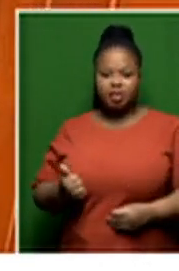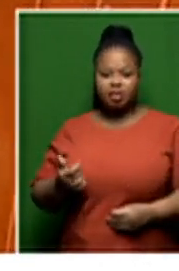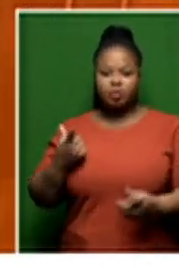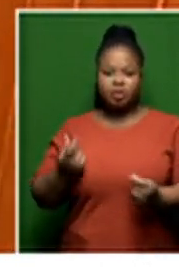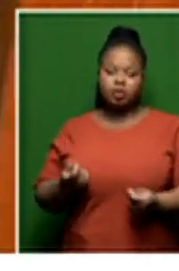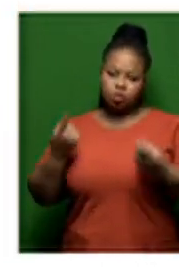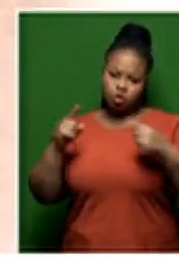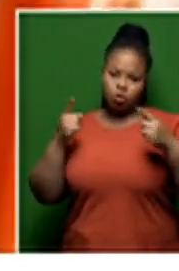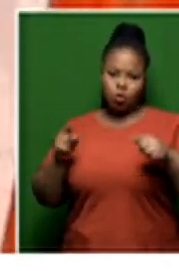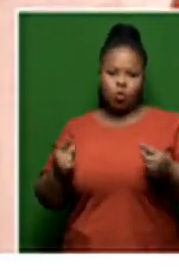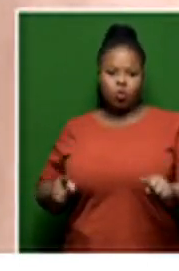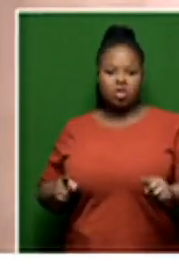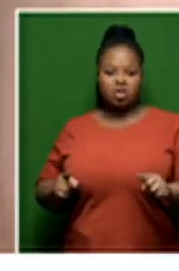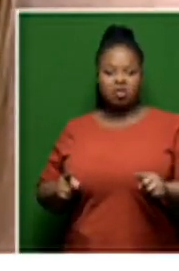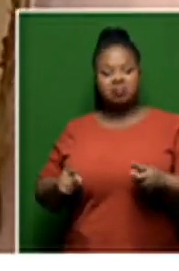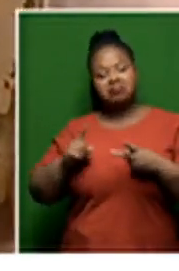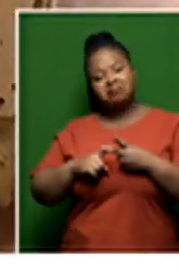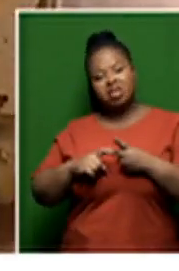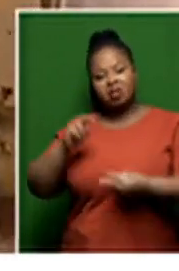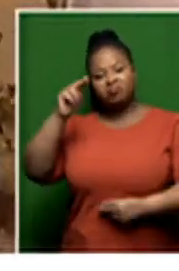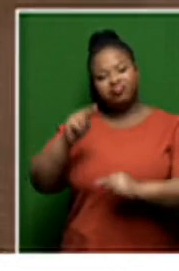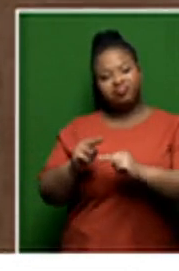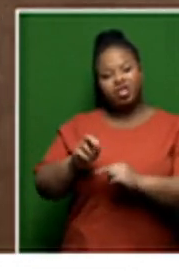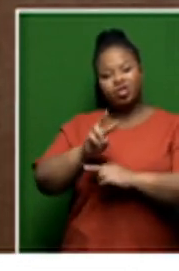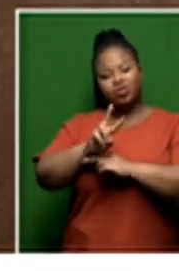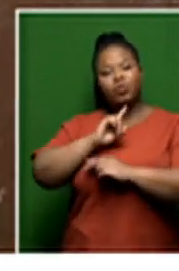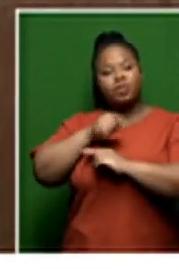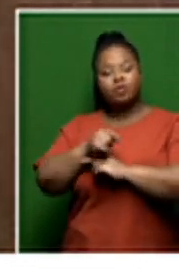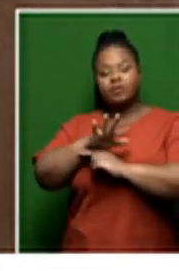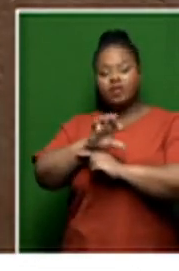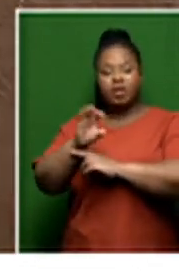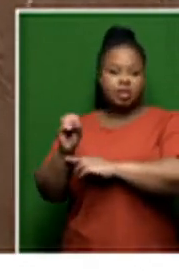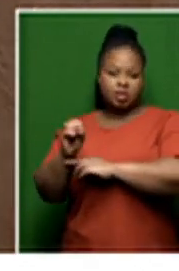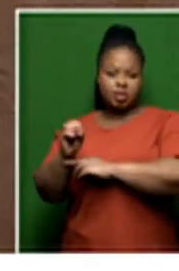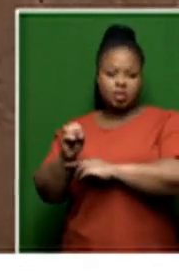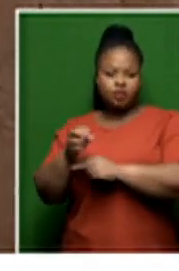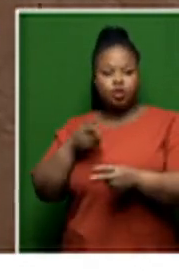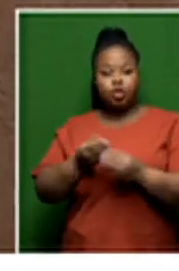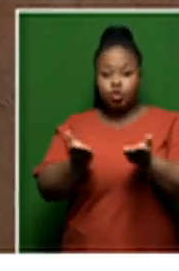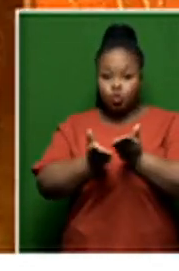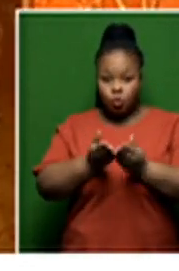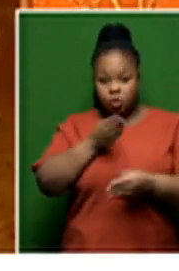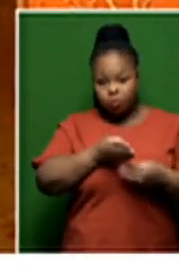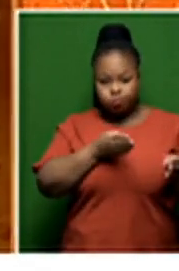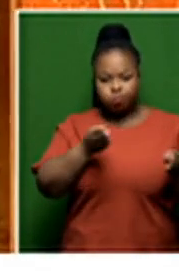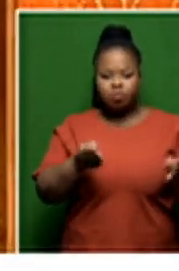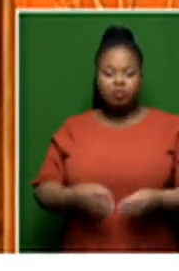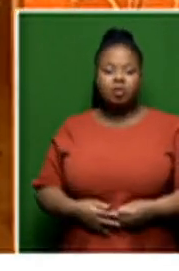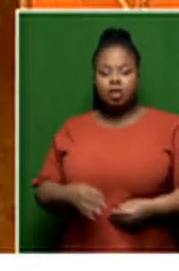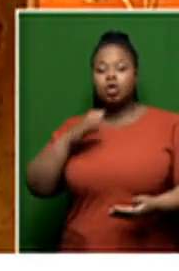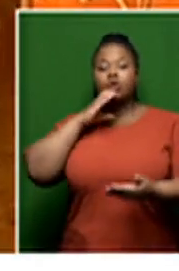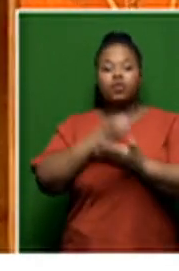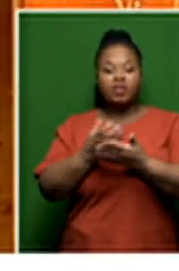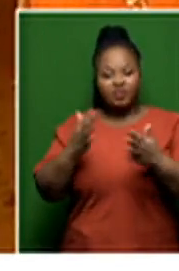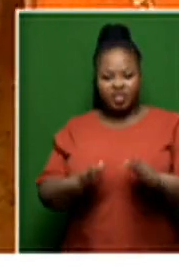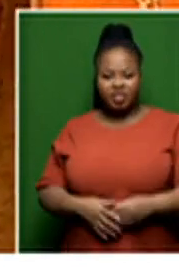further audit, and that number came down to 2,500 of those schools, and these were confirmed.